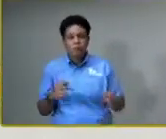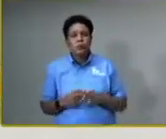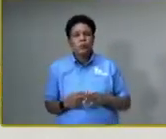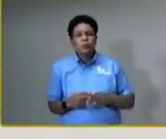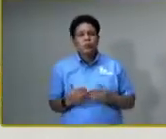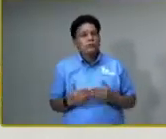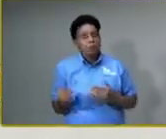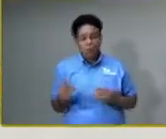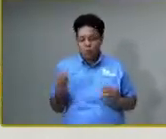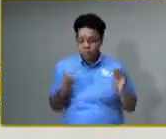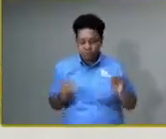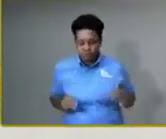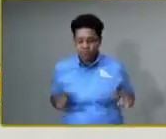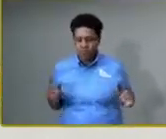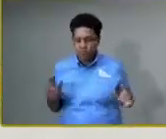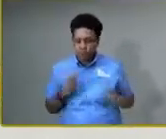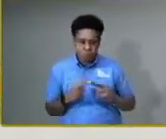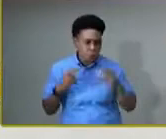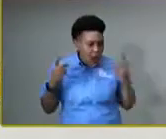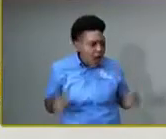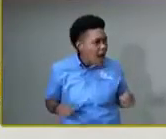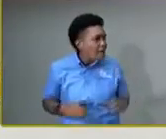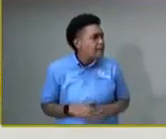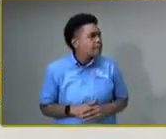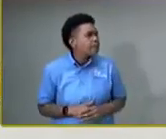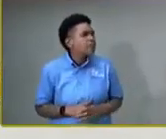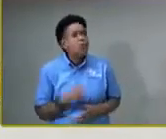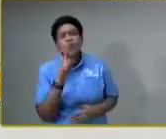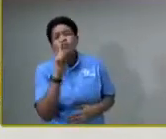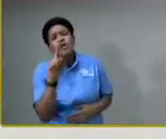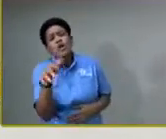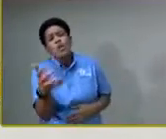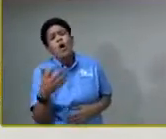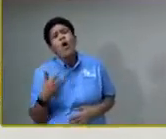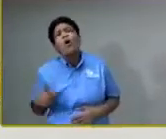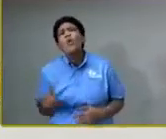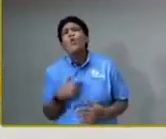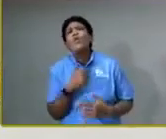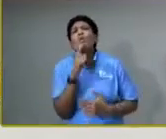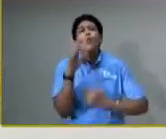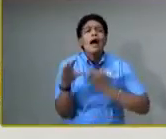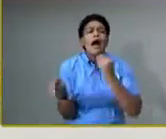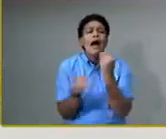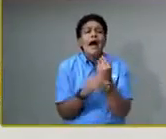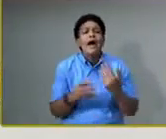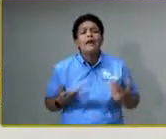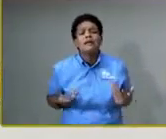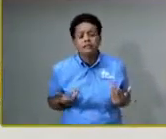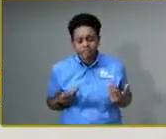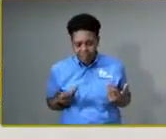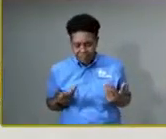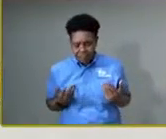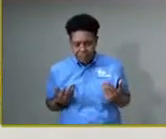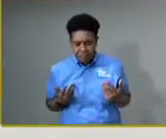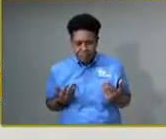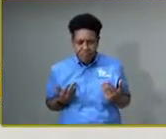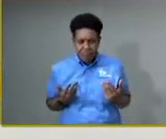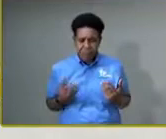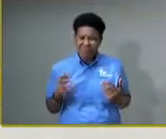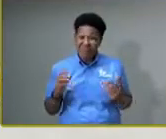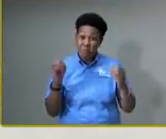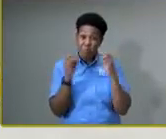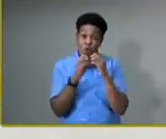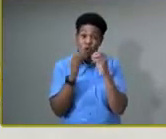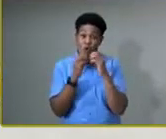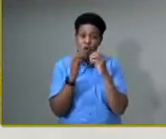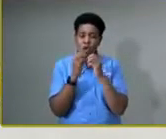order. So in effect, we're adding a fair bit or significant number